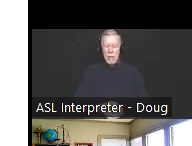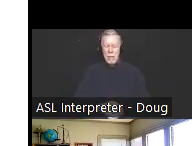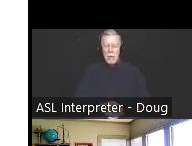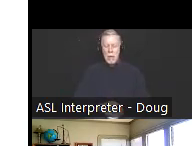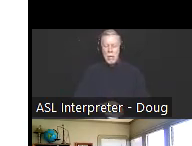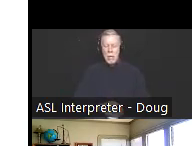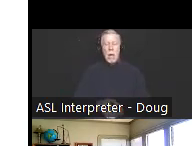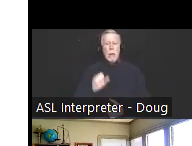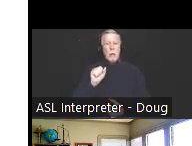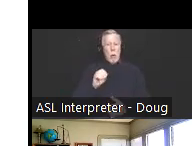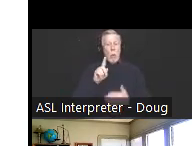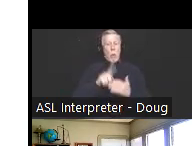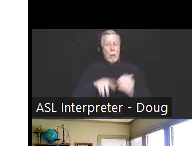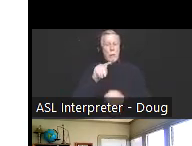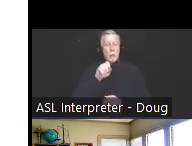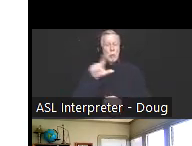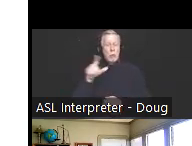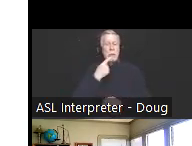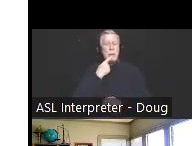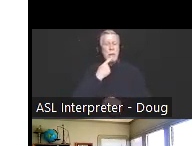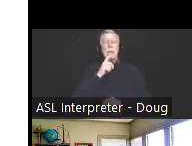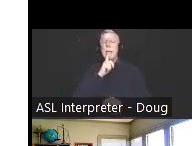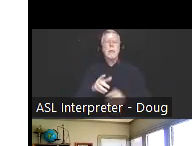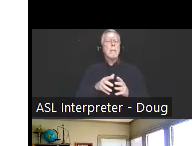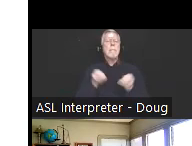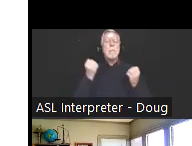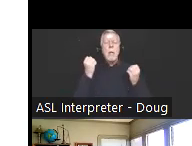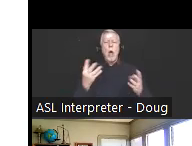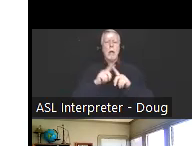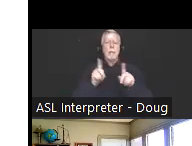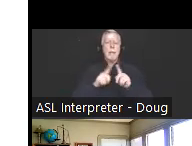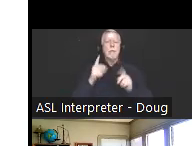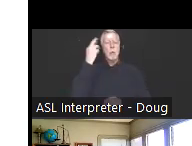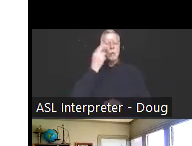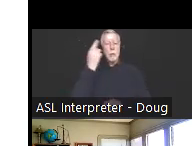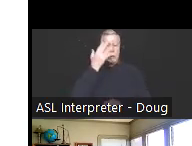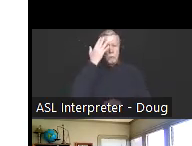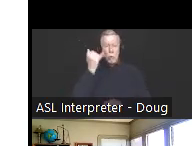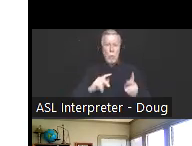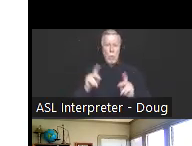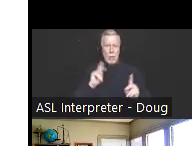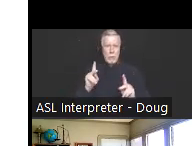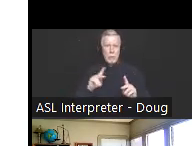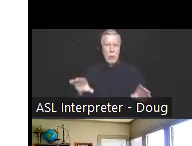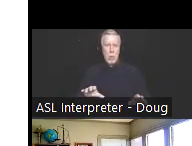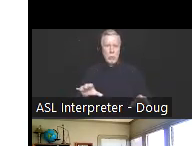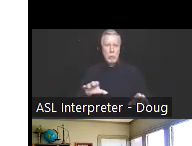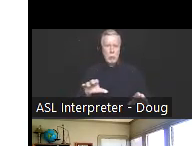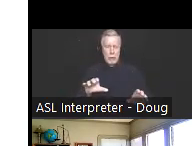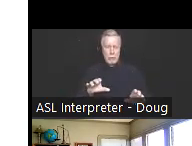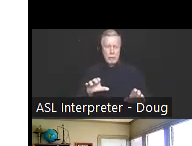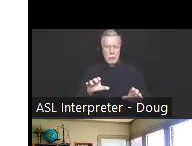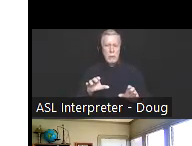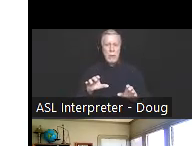So what this tool says is that there's a lot of different reasons why people are doing some